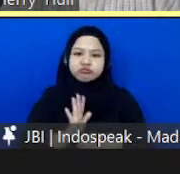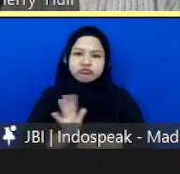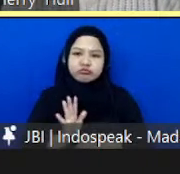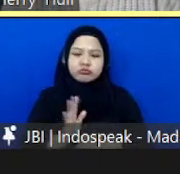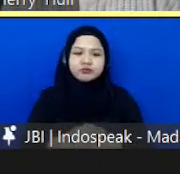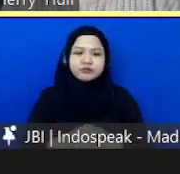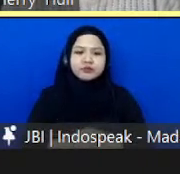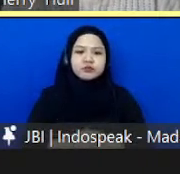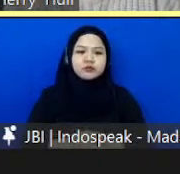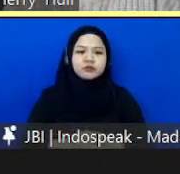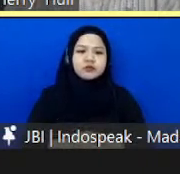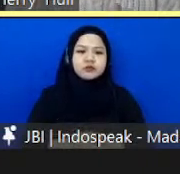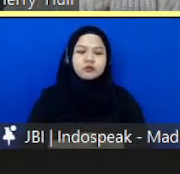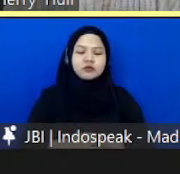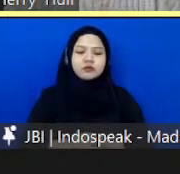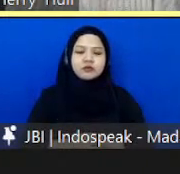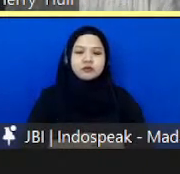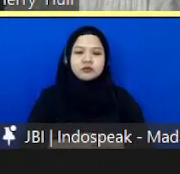found this